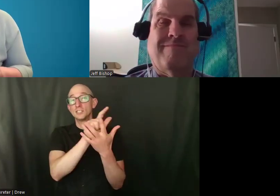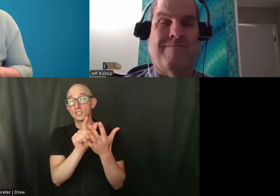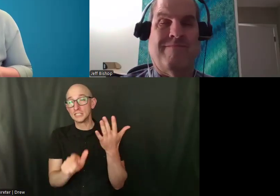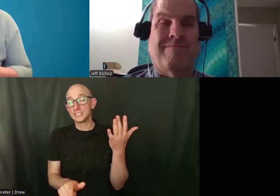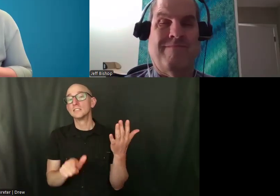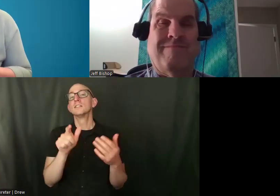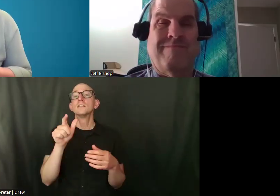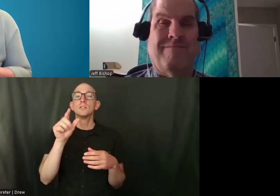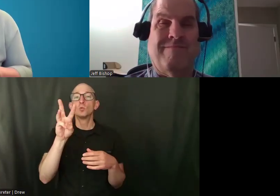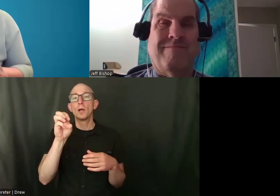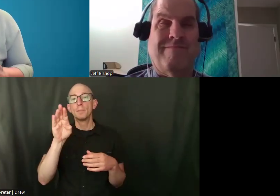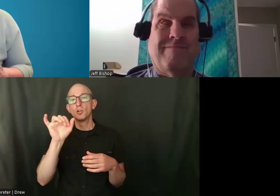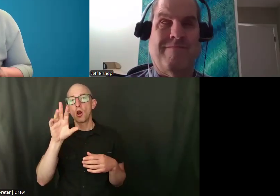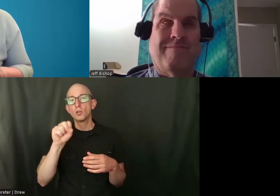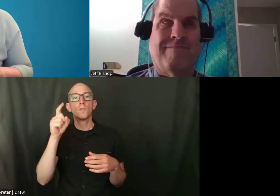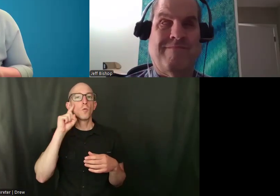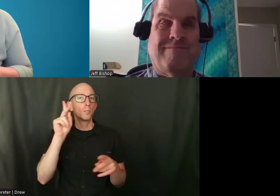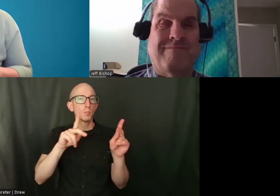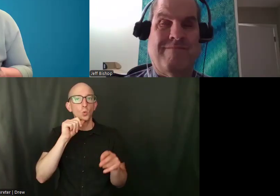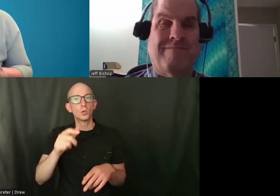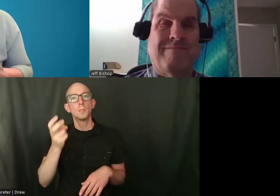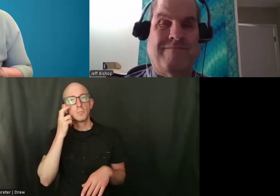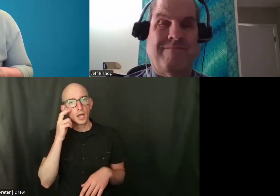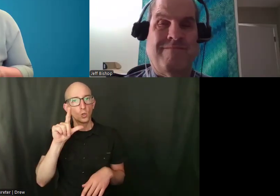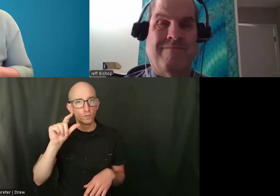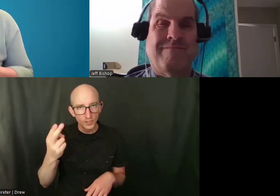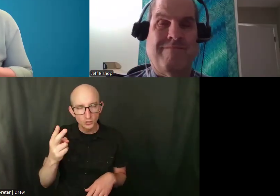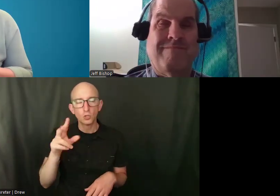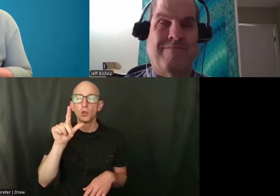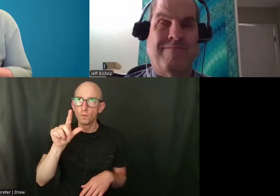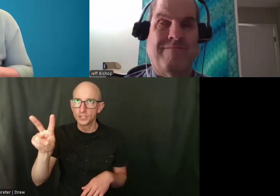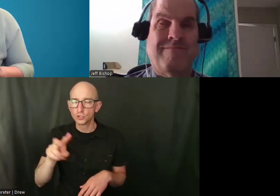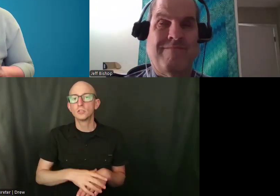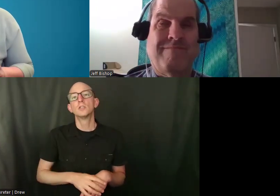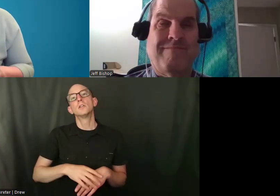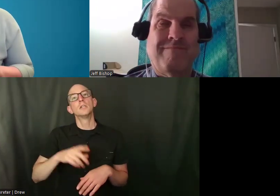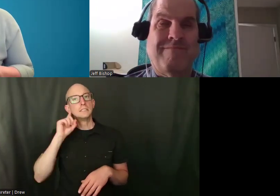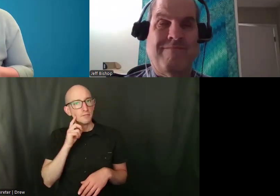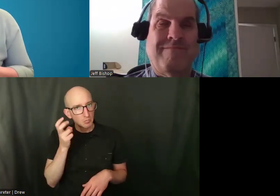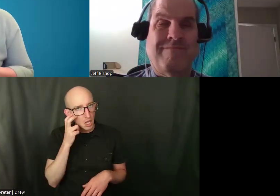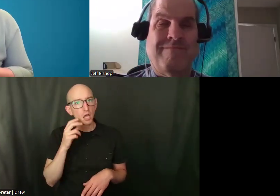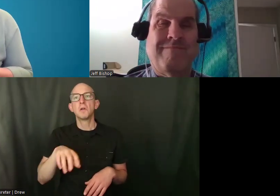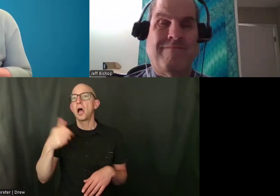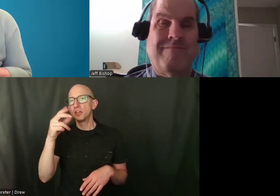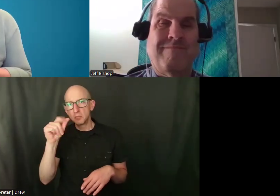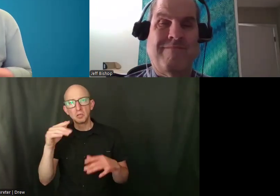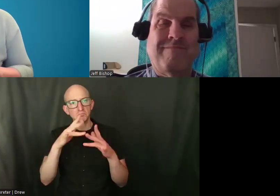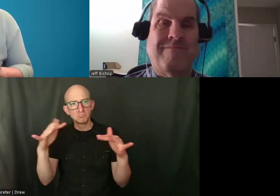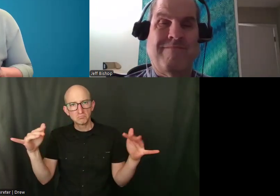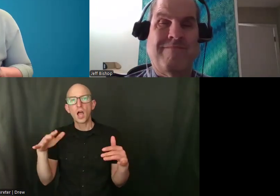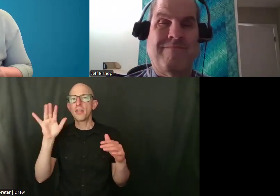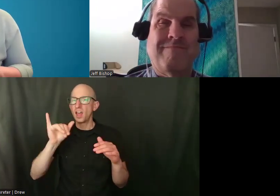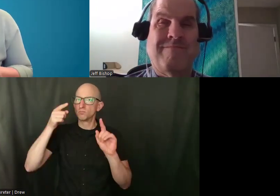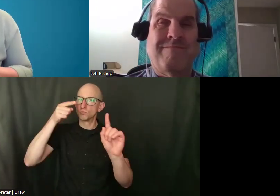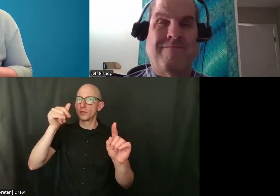who are blind or low vision, deaf-blind, and blind with other disabilities. The purpose of the series